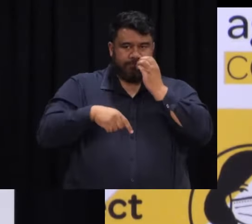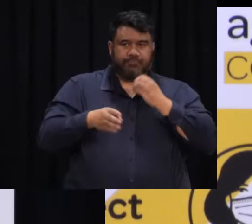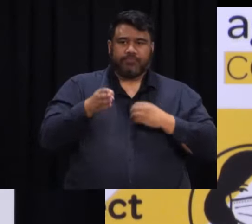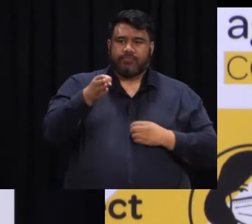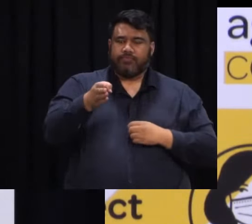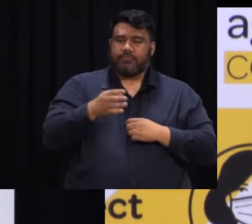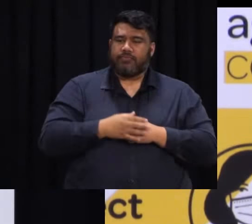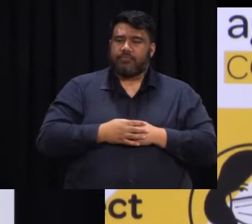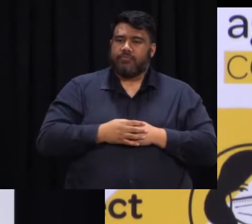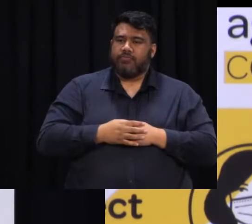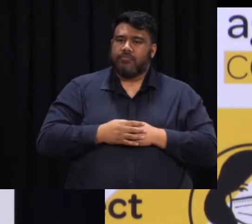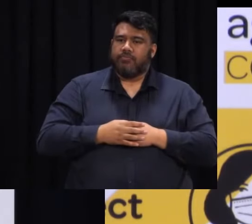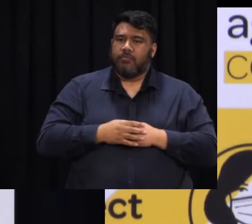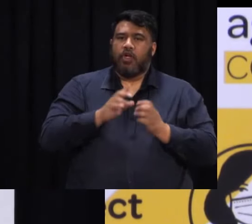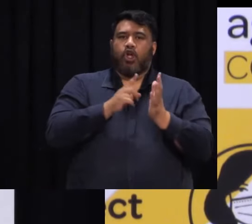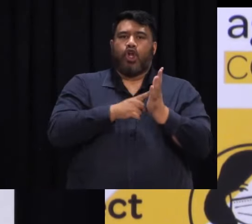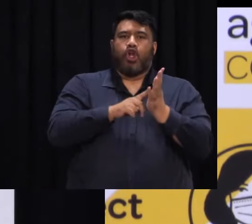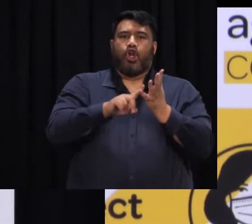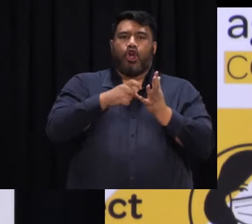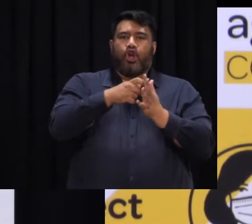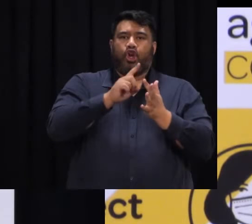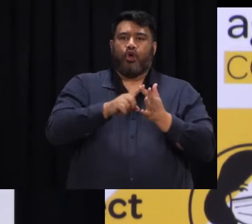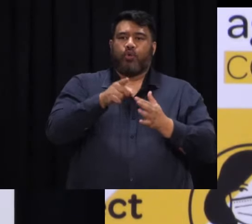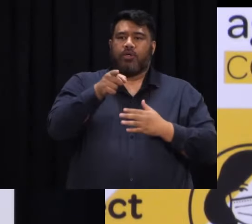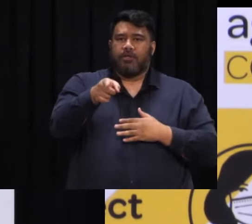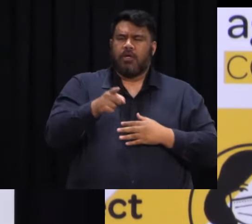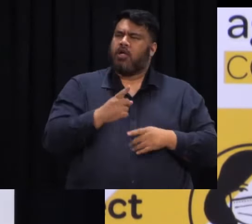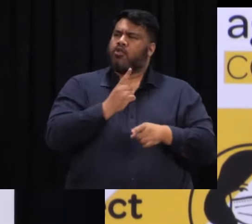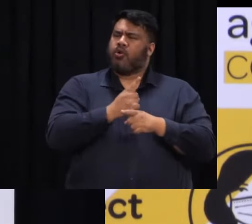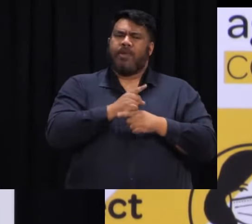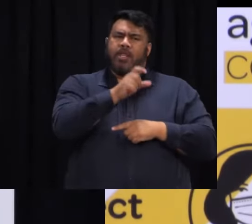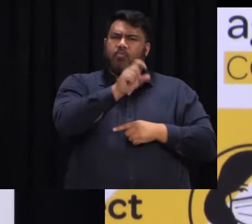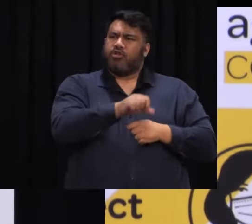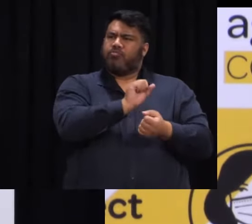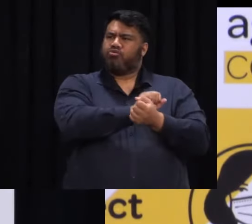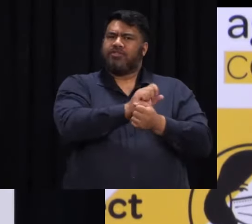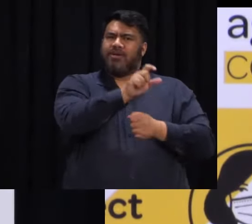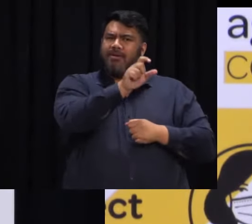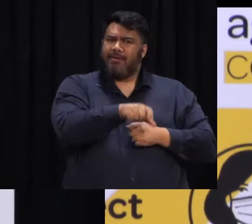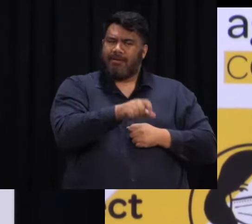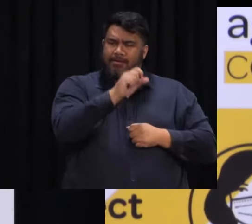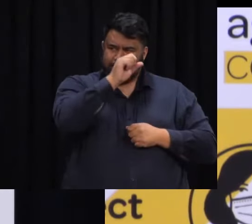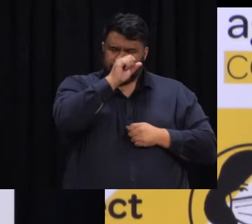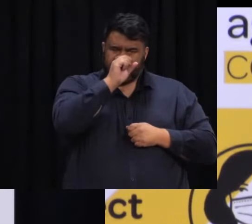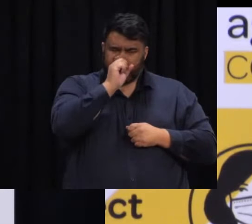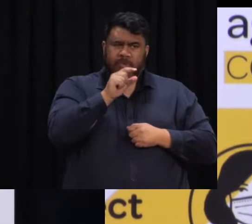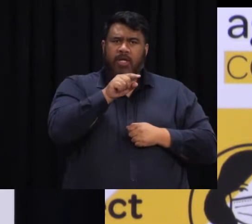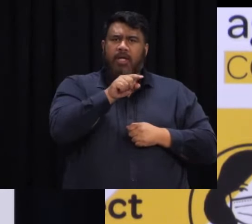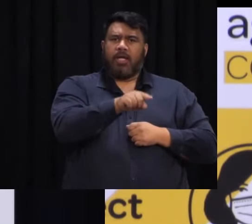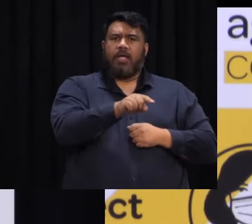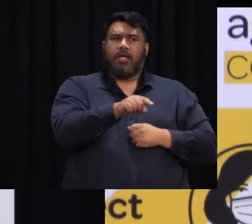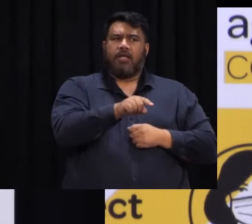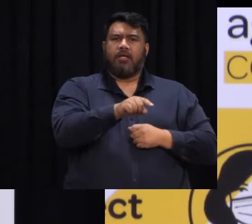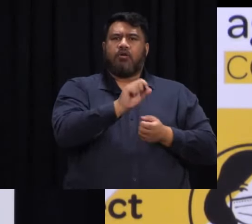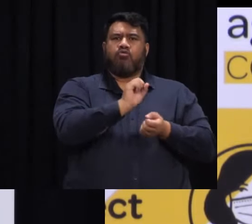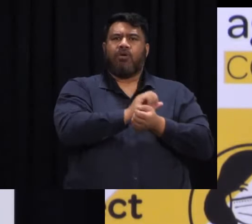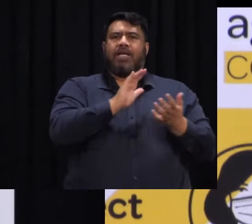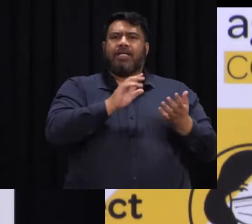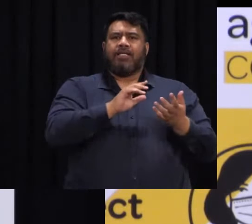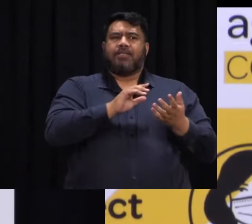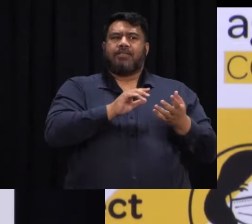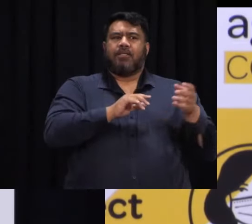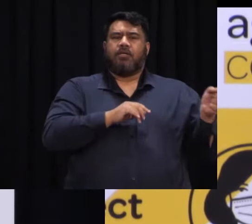the prisoner. Yeah. When he was released on bail at the residence in Perth